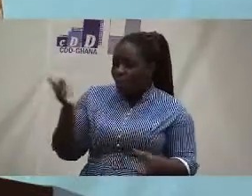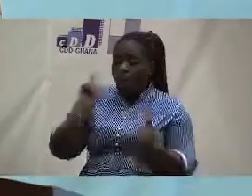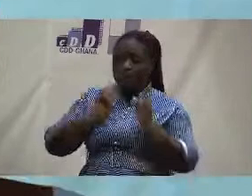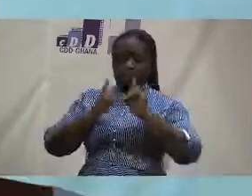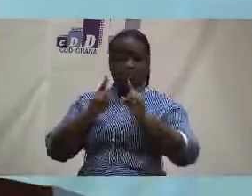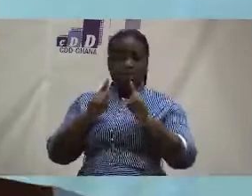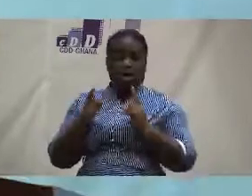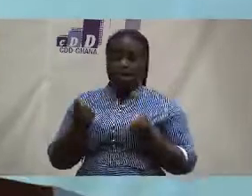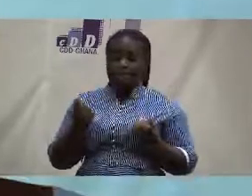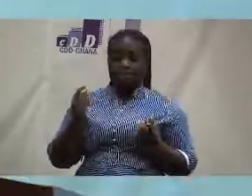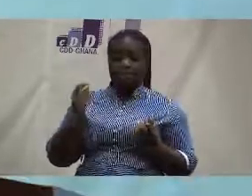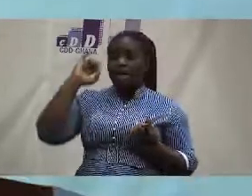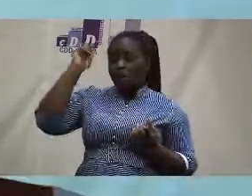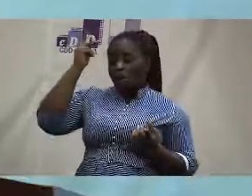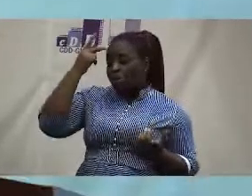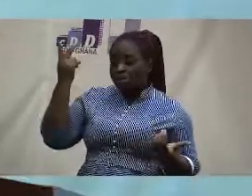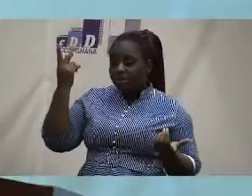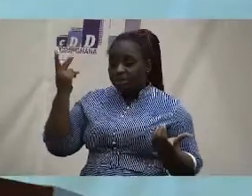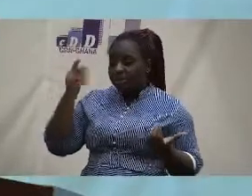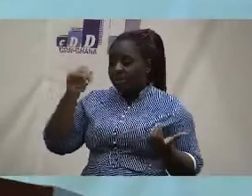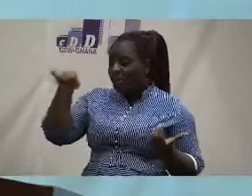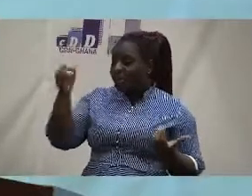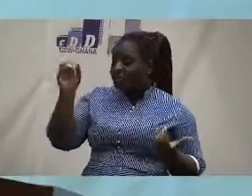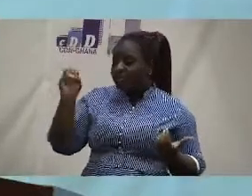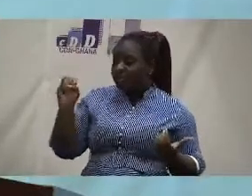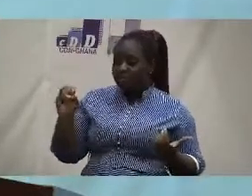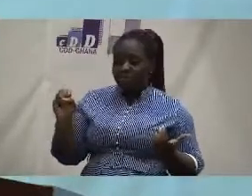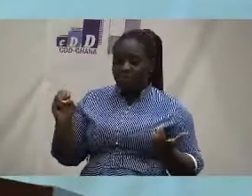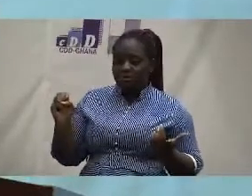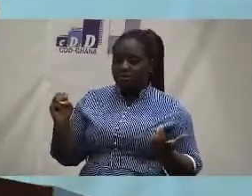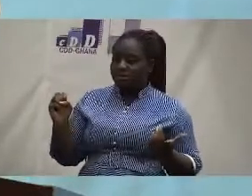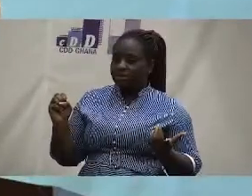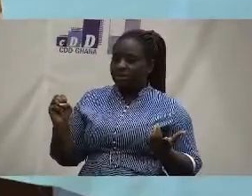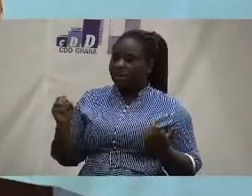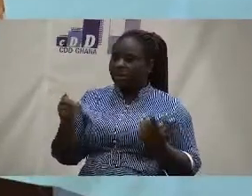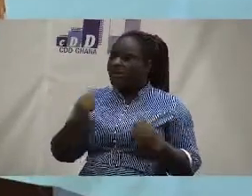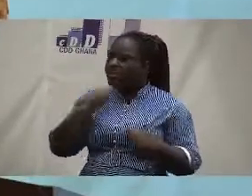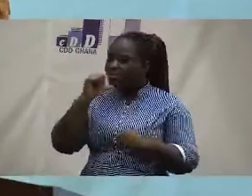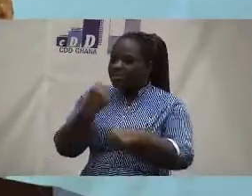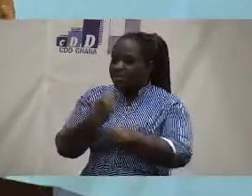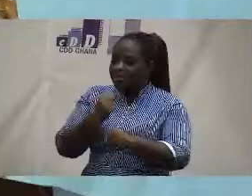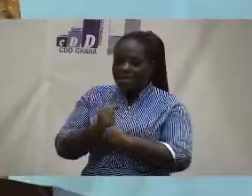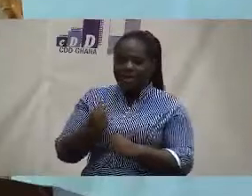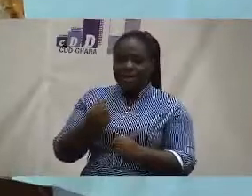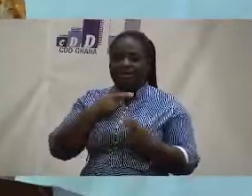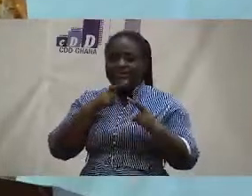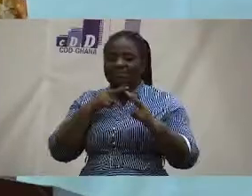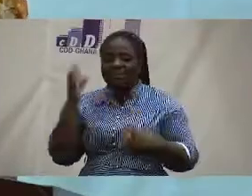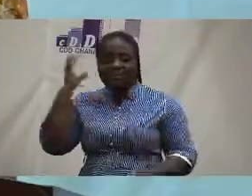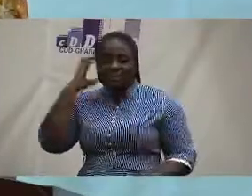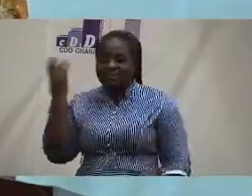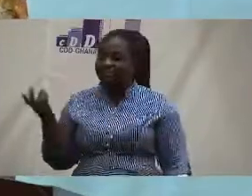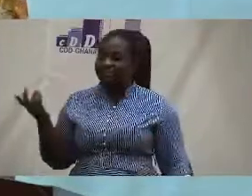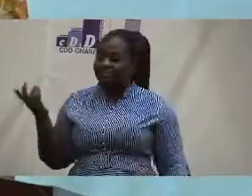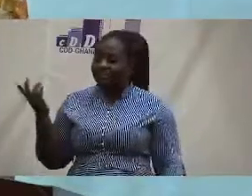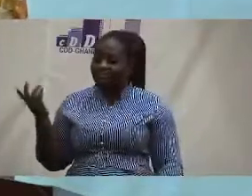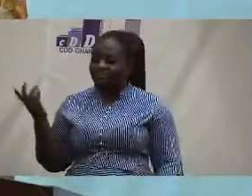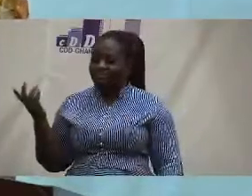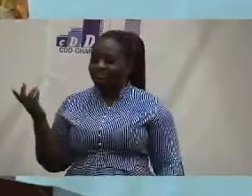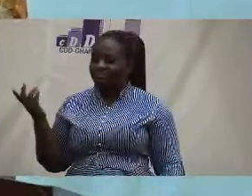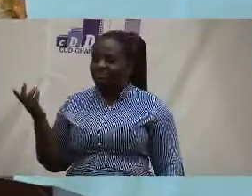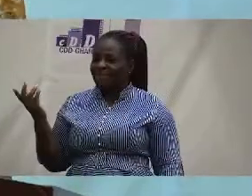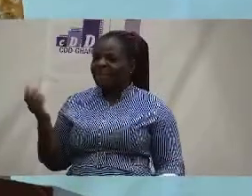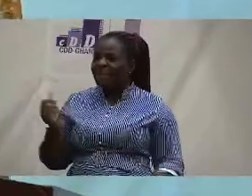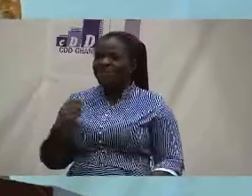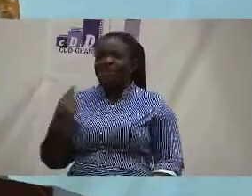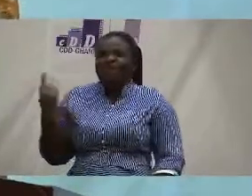talk in terms of geopolitics. But as civic actors ourselves, we have not made our voices heard. We have not made our alignment.